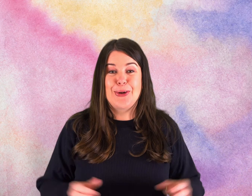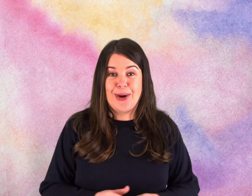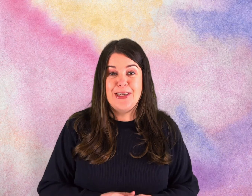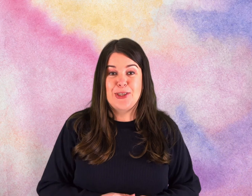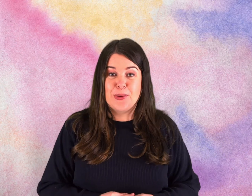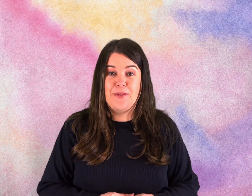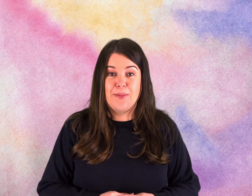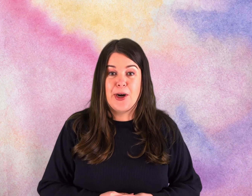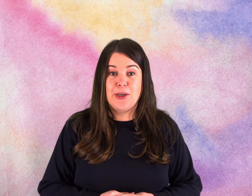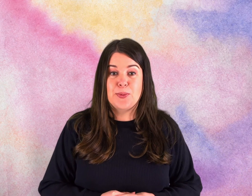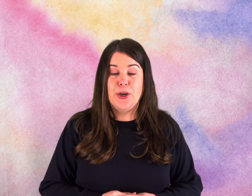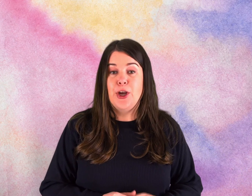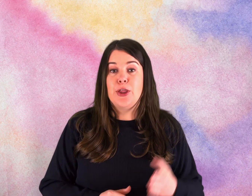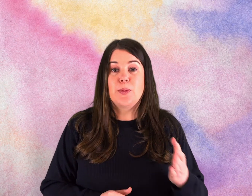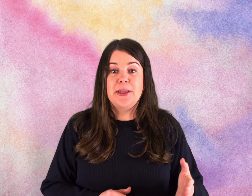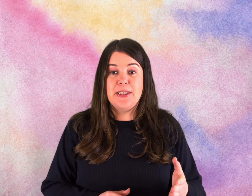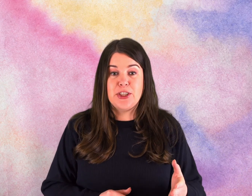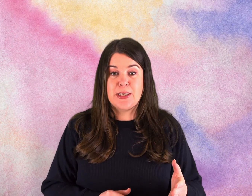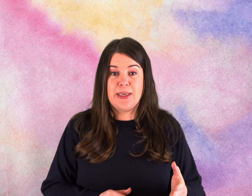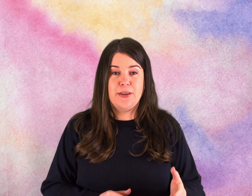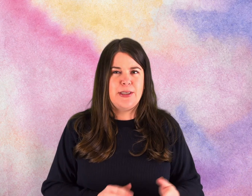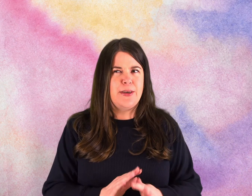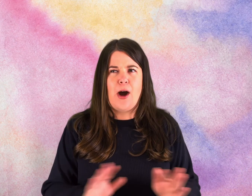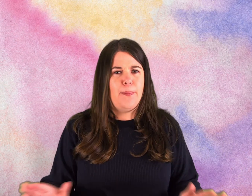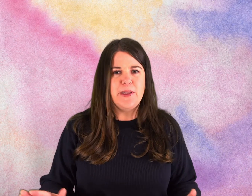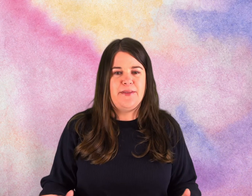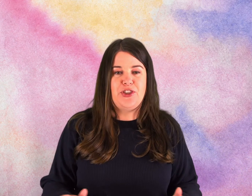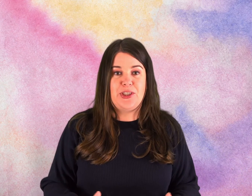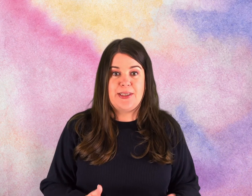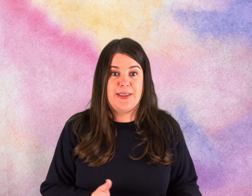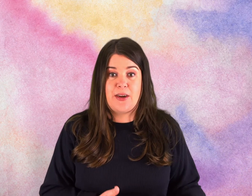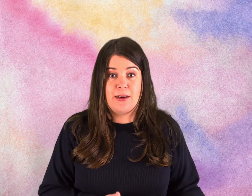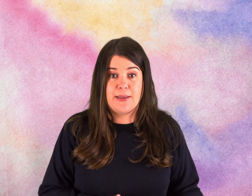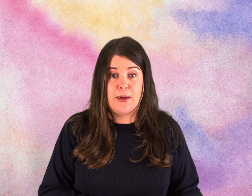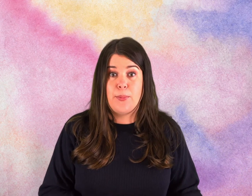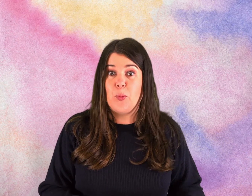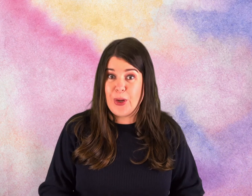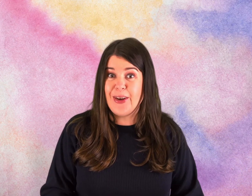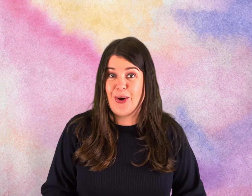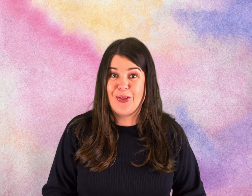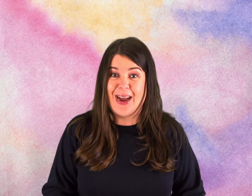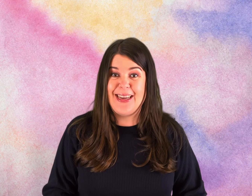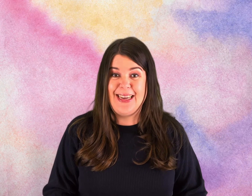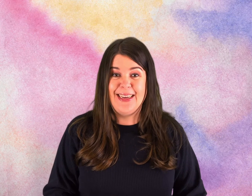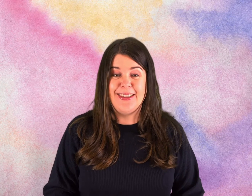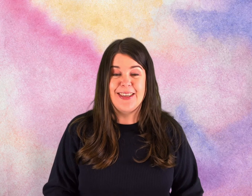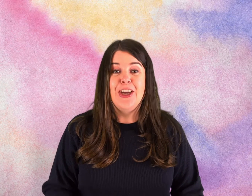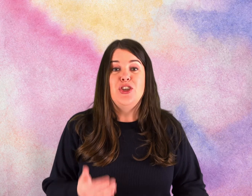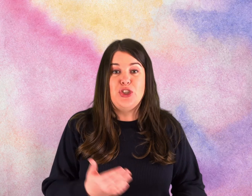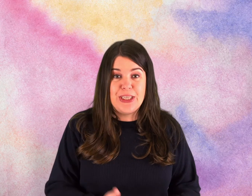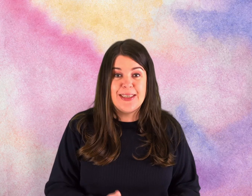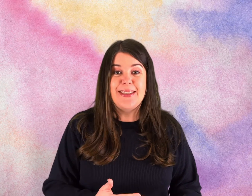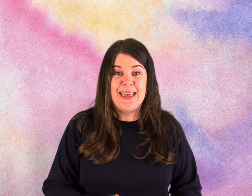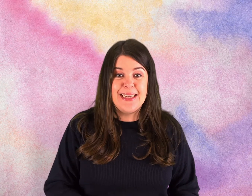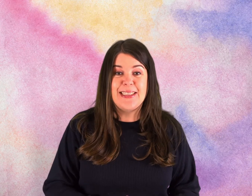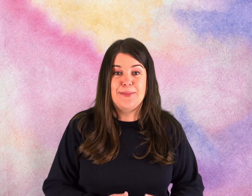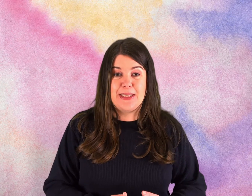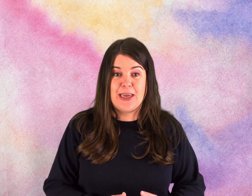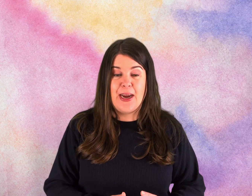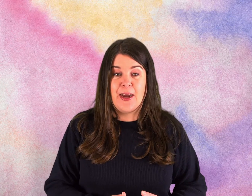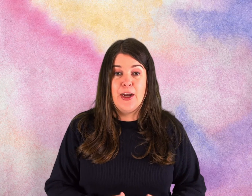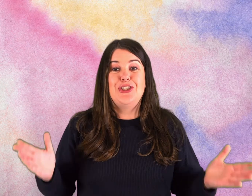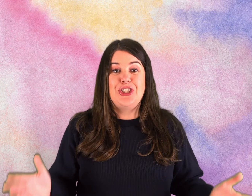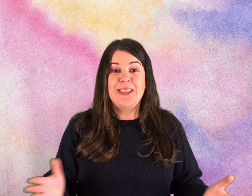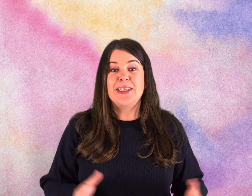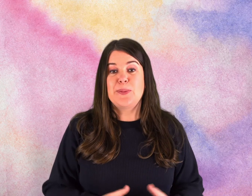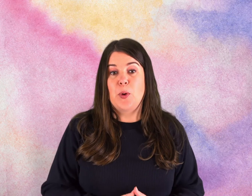Another great story from God's Word. The religious leaders did not believe Jesus is God's Son, but we know that he is. Jesus is the